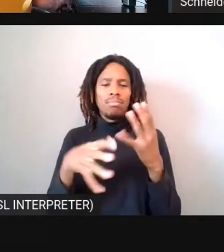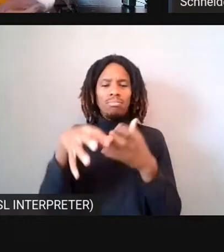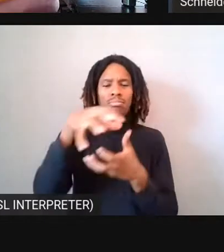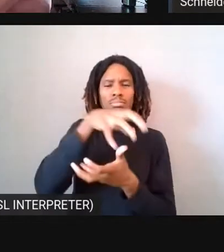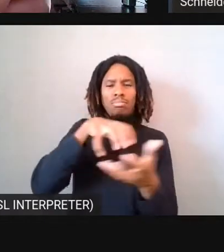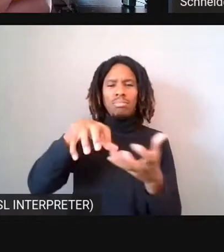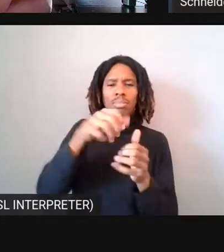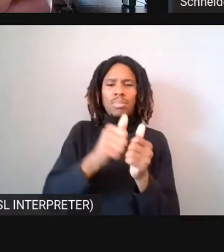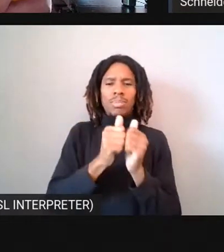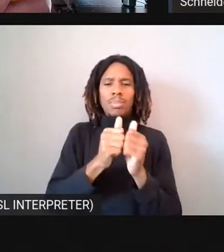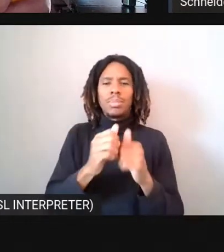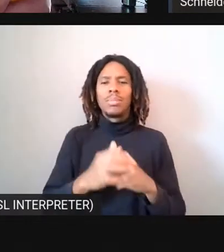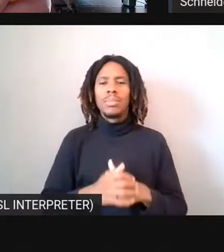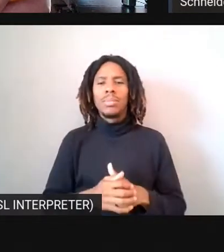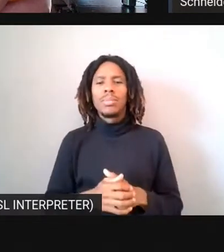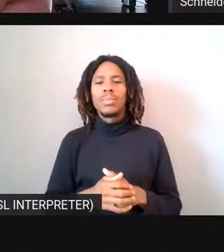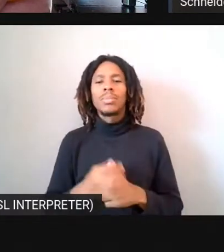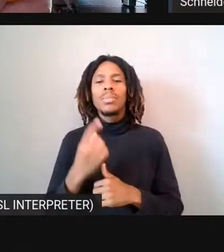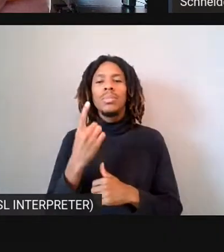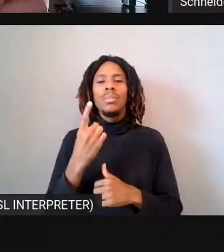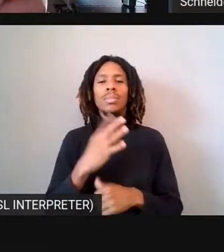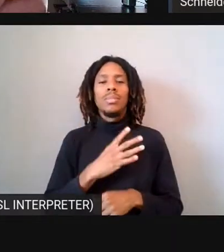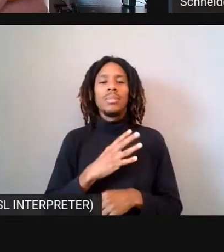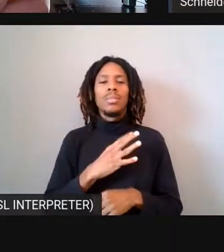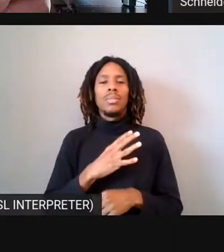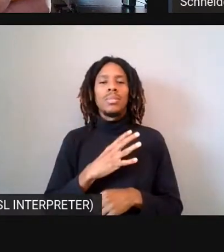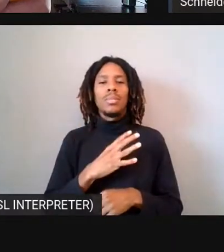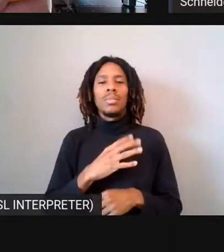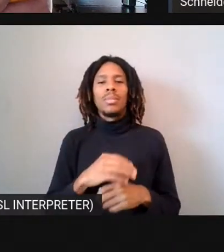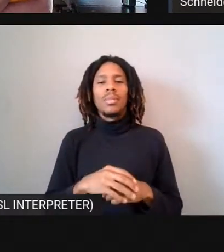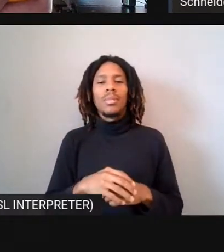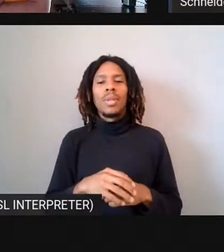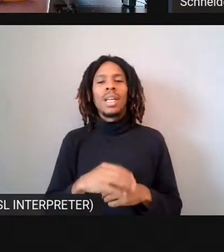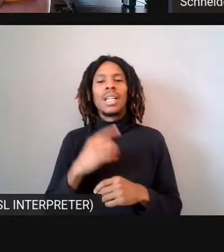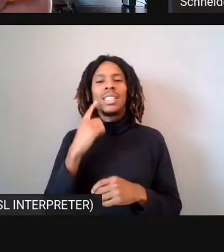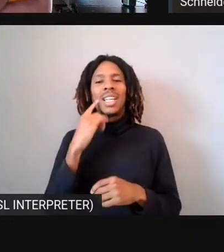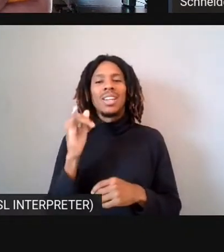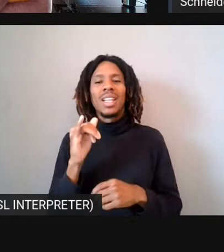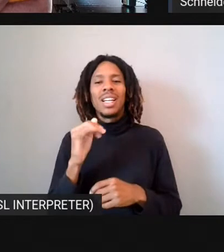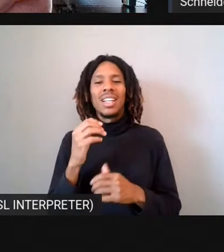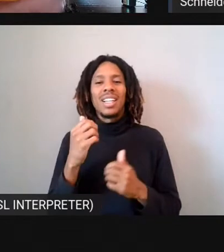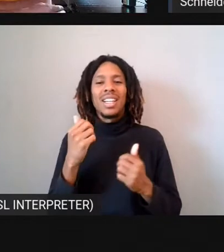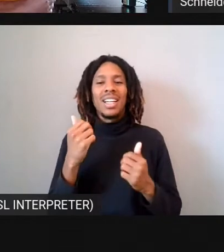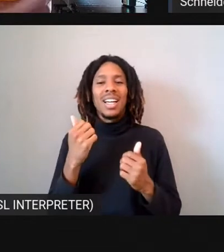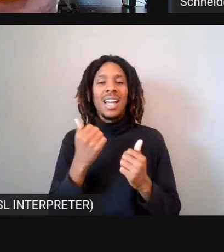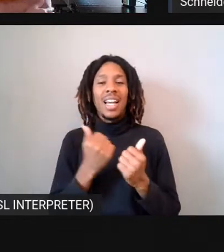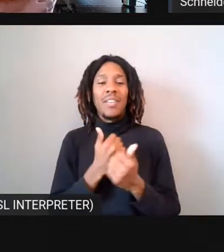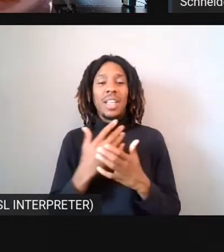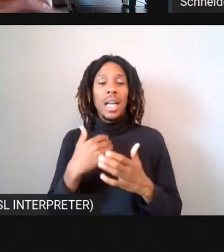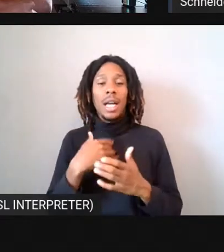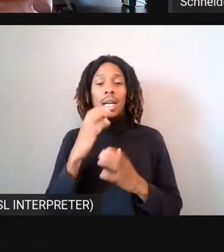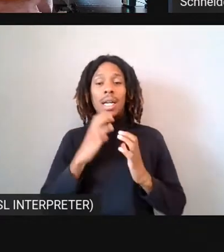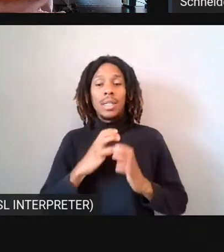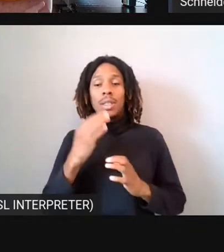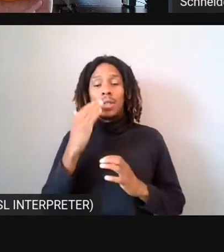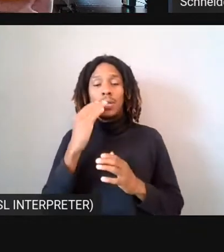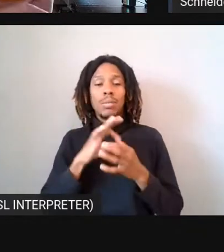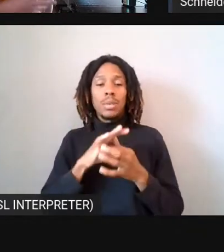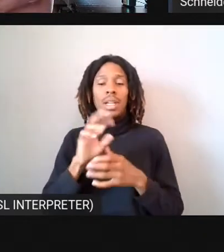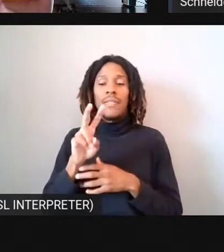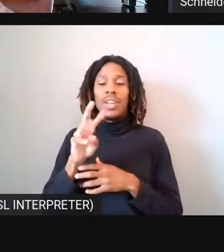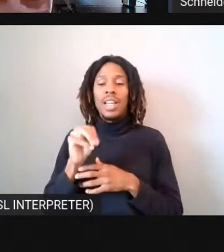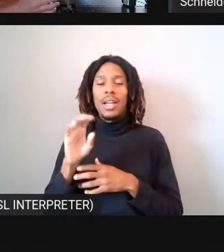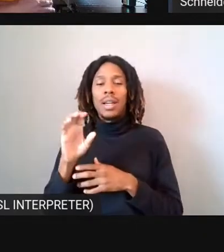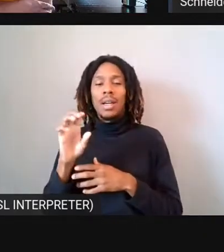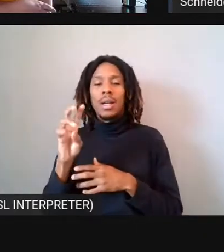that I love about this is that essentially it sounds like everything that our customers know about VMware and